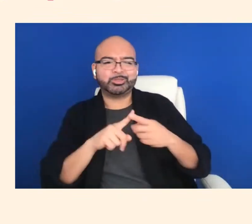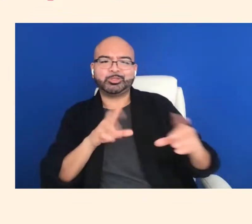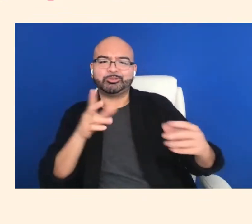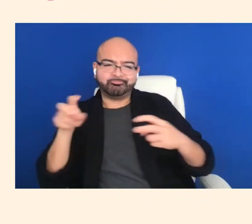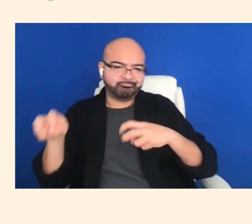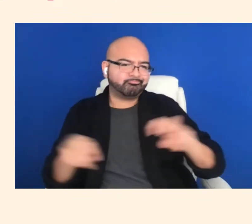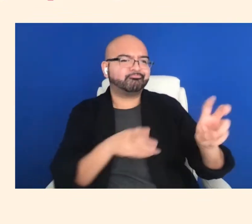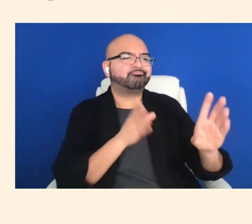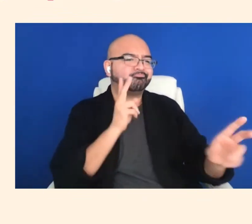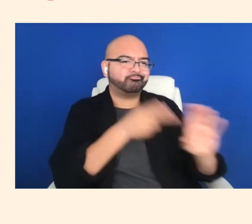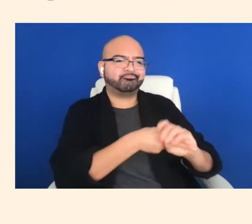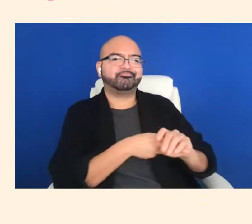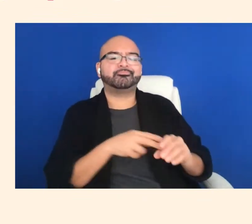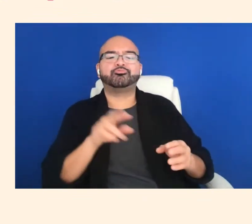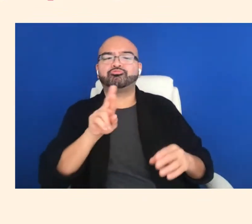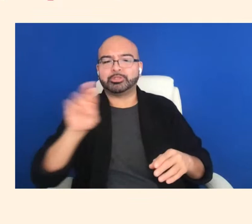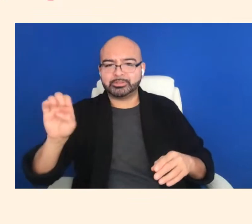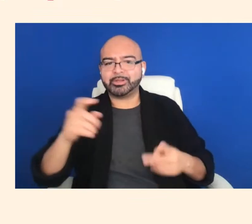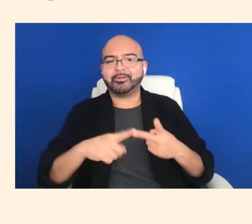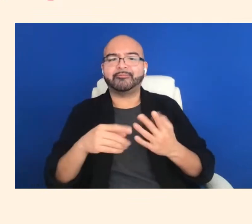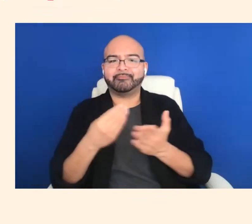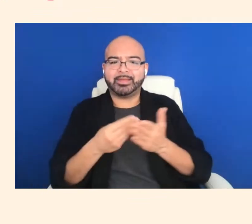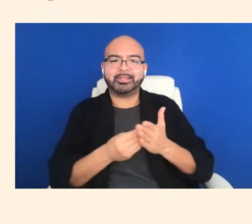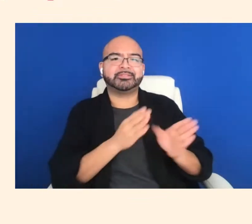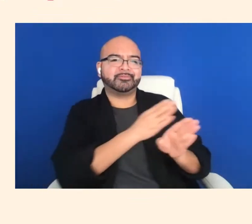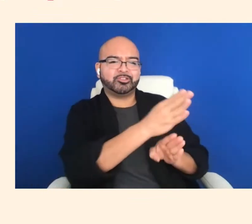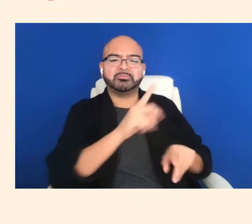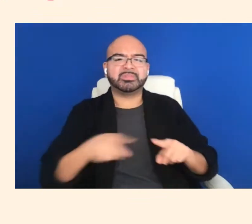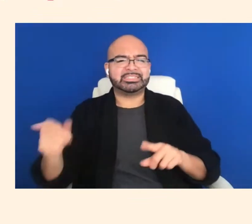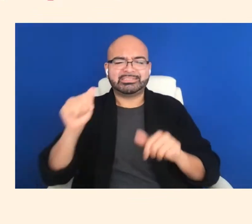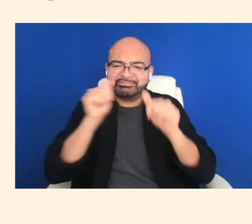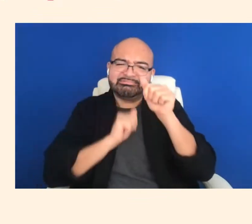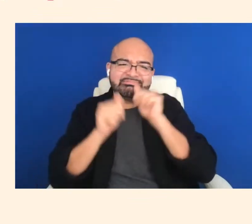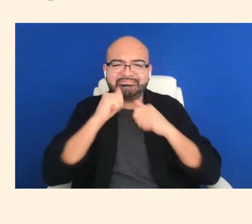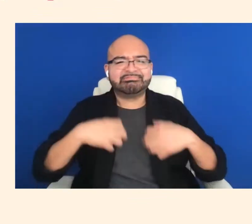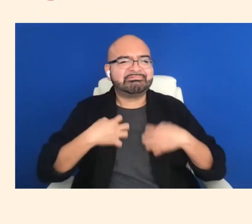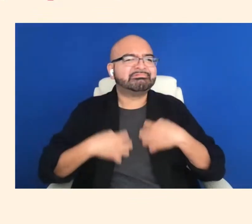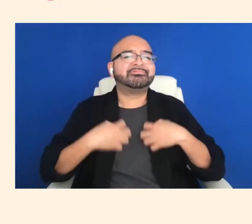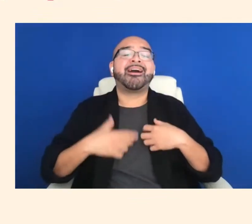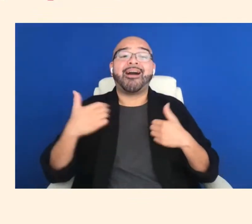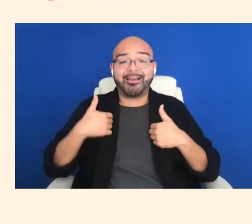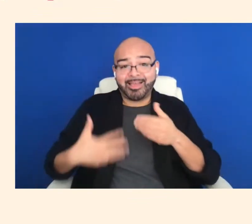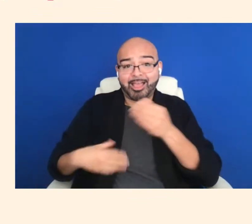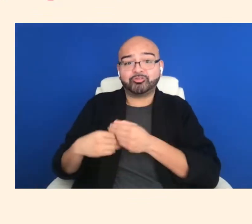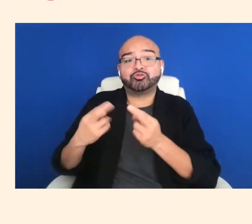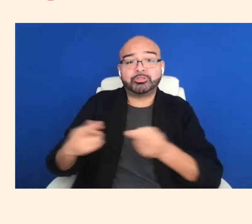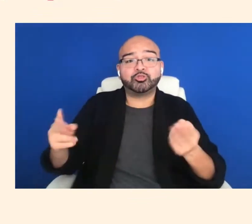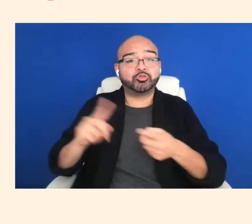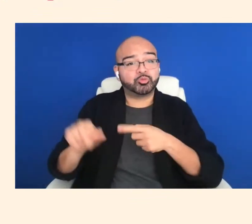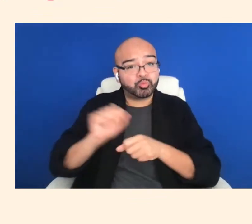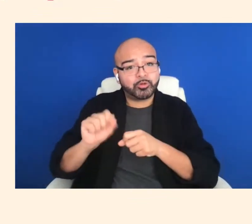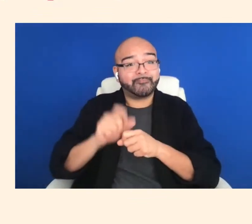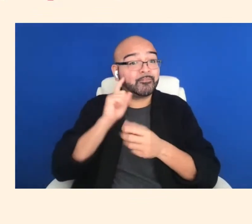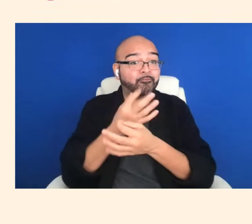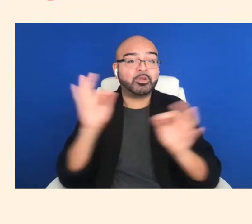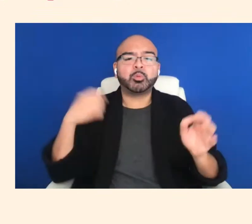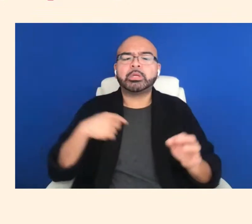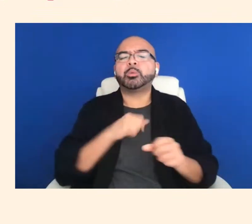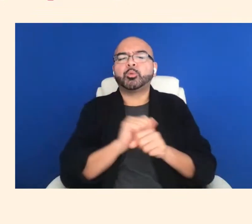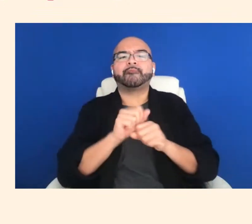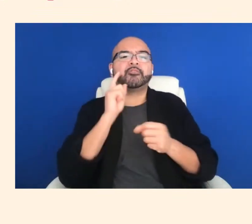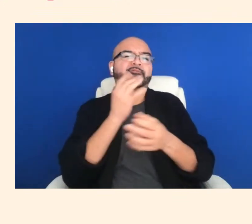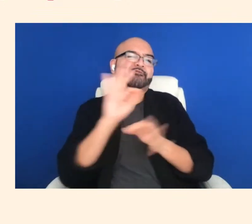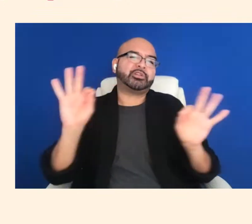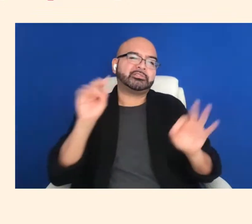field, but they couldn't stand for it anymore and had a little extra resource to work for free. We practically worked for free for about a year and a